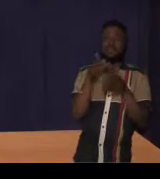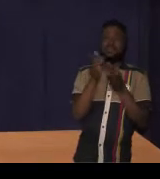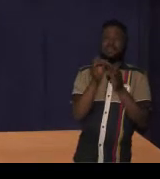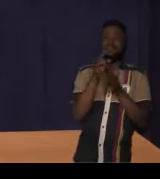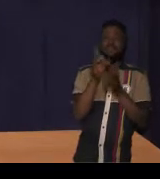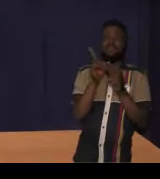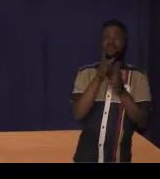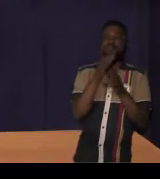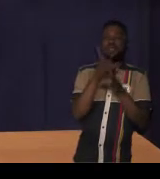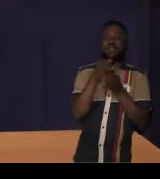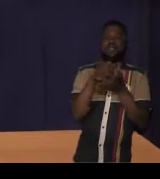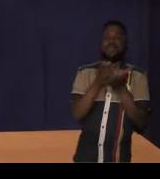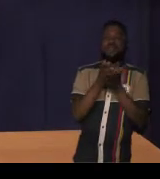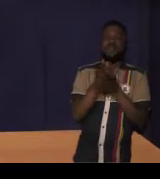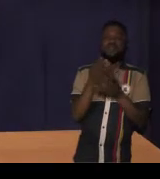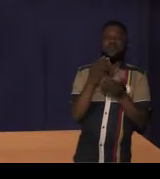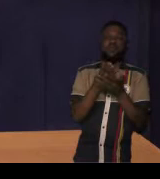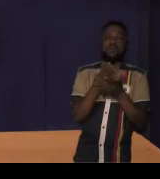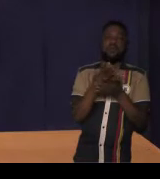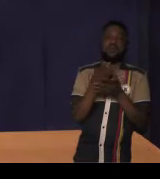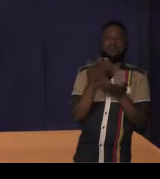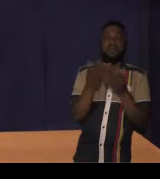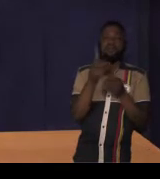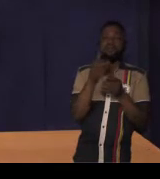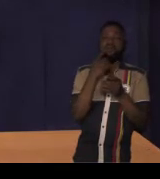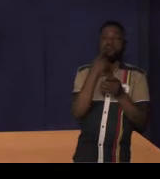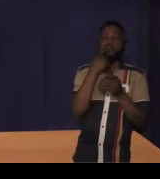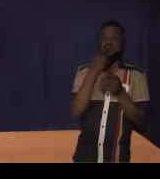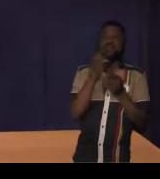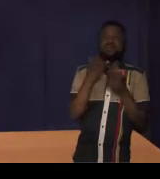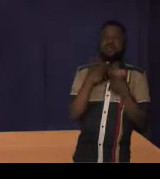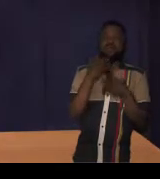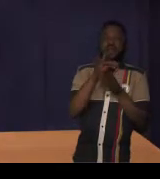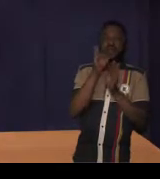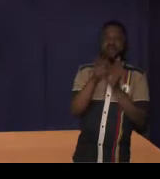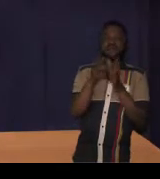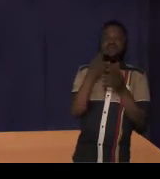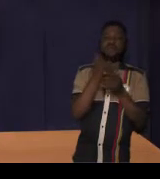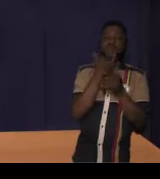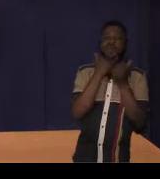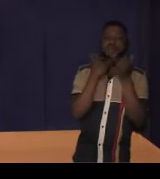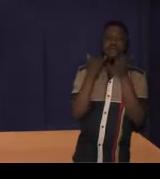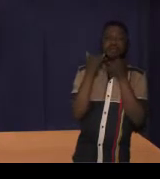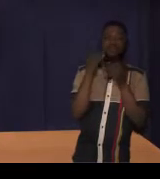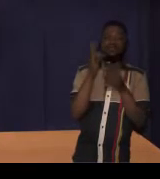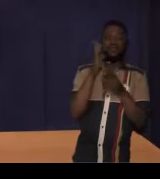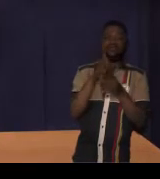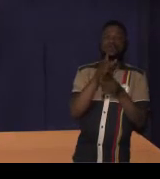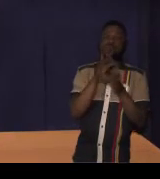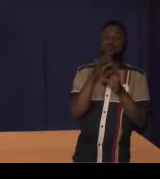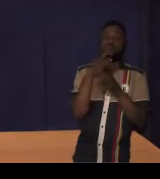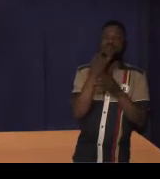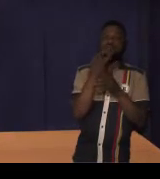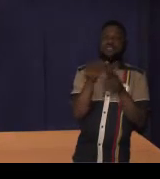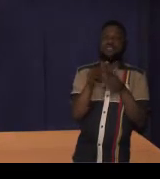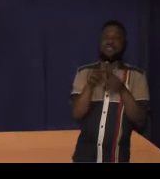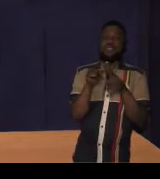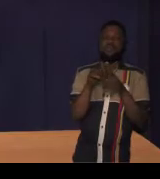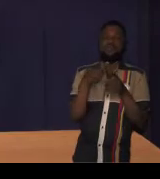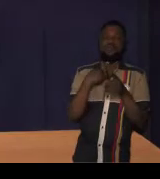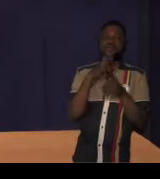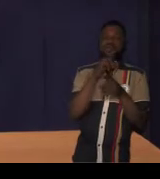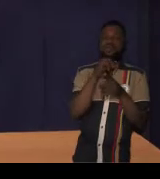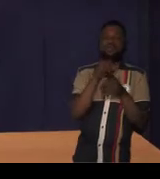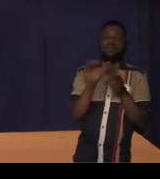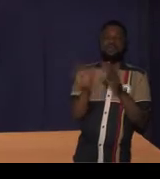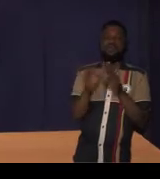But if you did not get it right, well, perhaps you must have identified your error and you will not commit the same error in the assignment. But we are